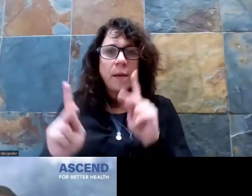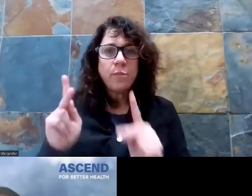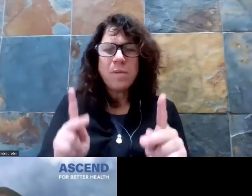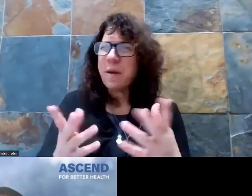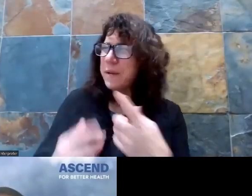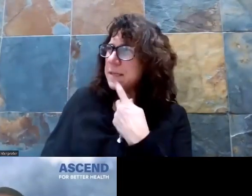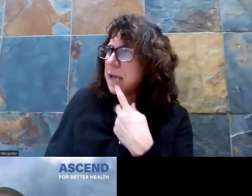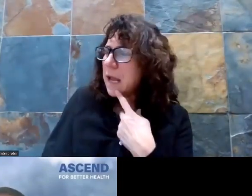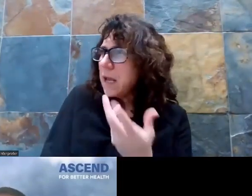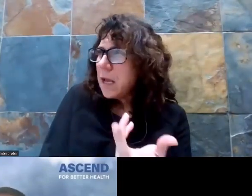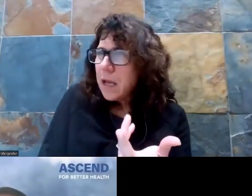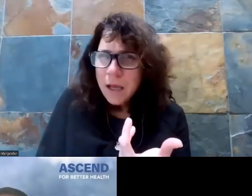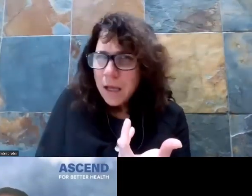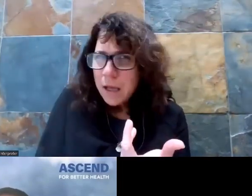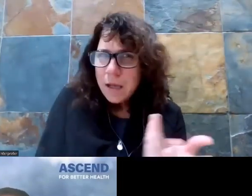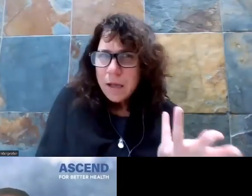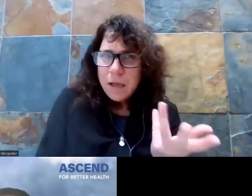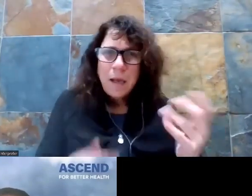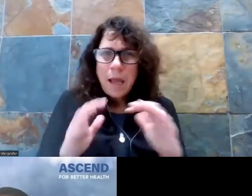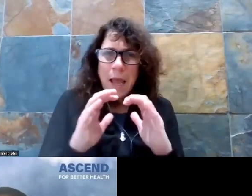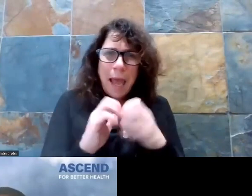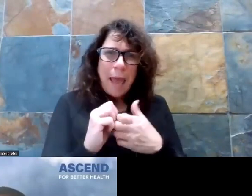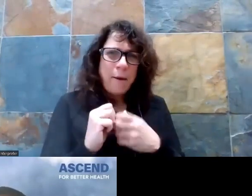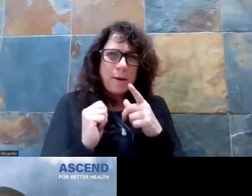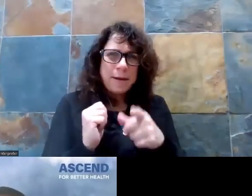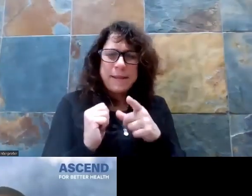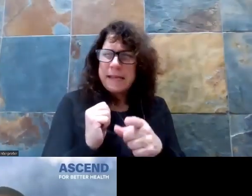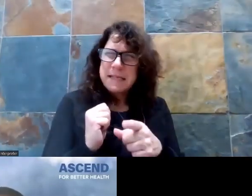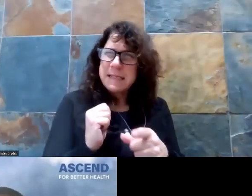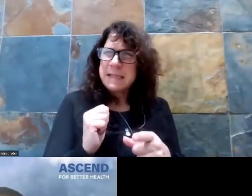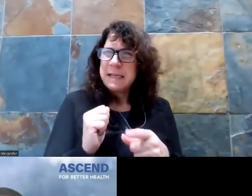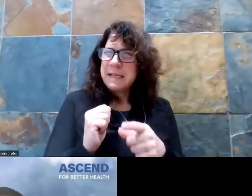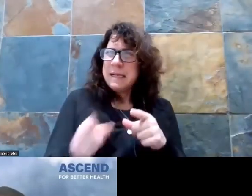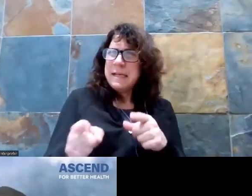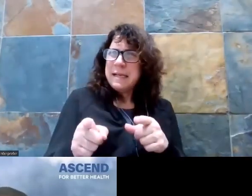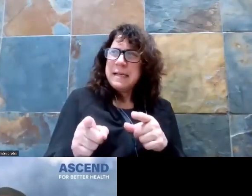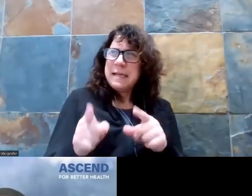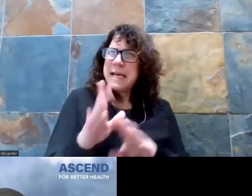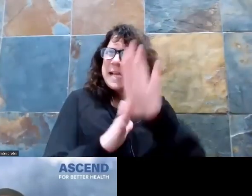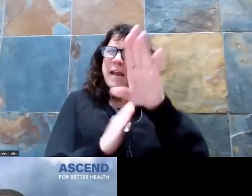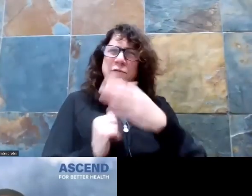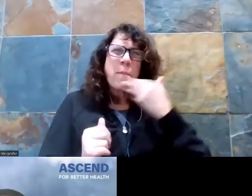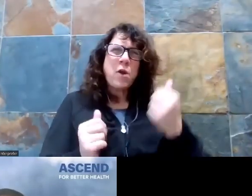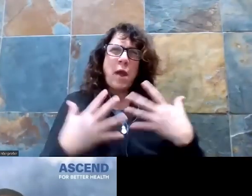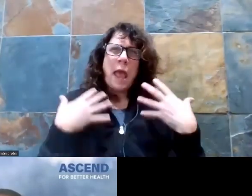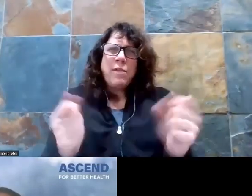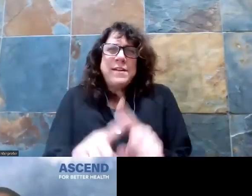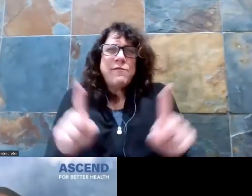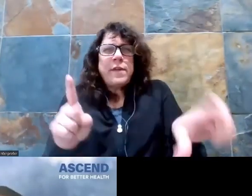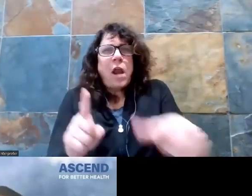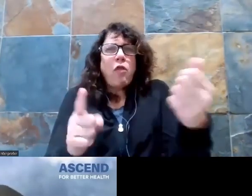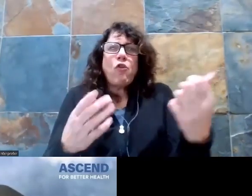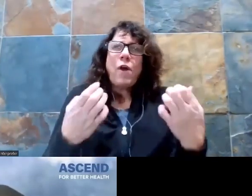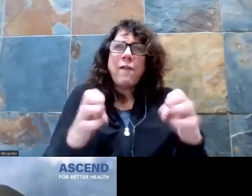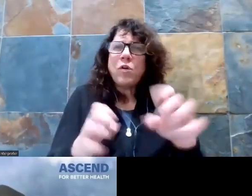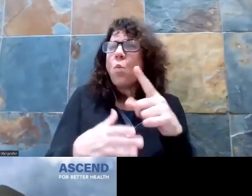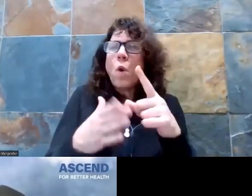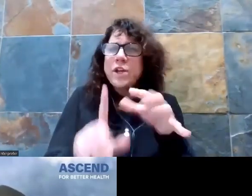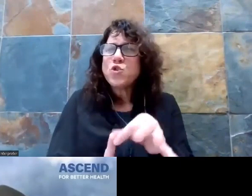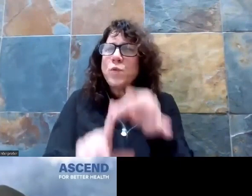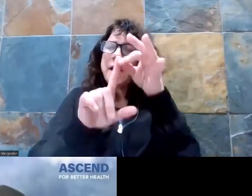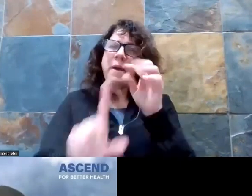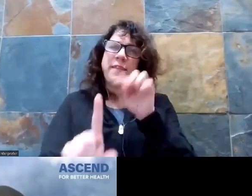well, you know, how is ASCEND for Better Health different than other efforts? So what's unique about